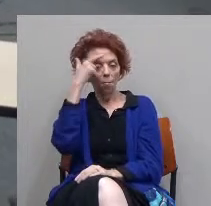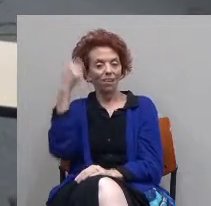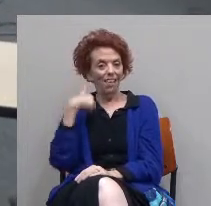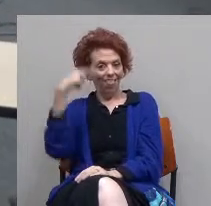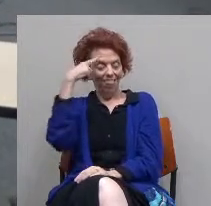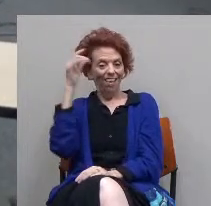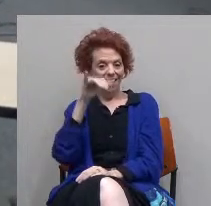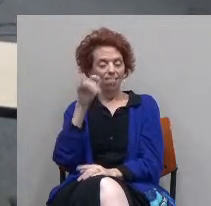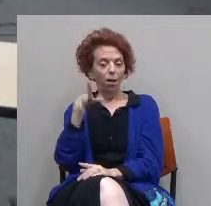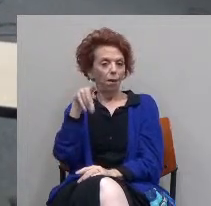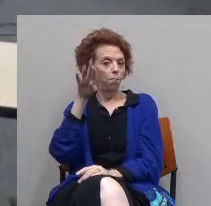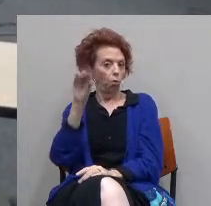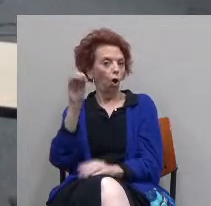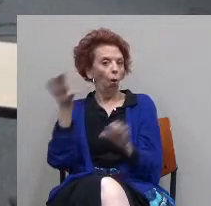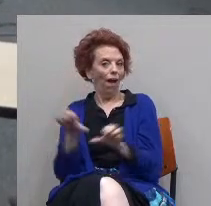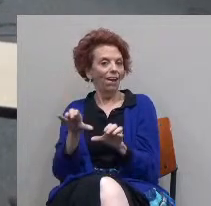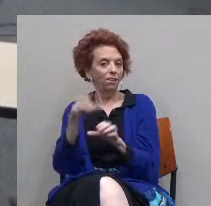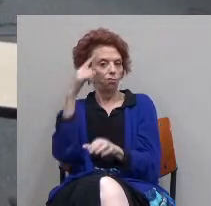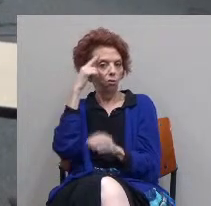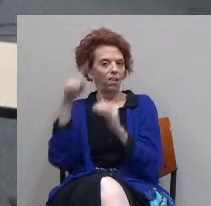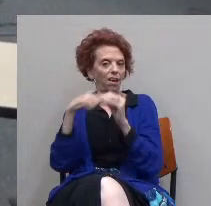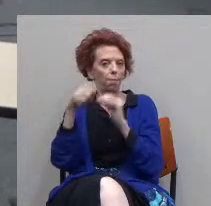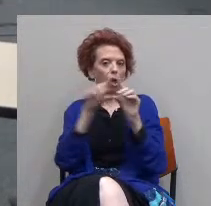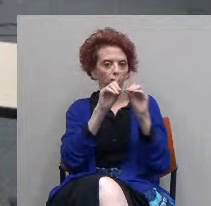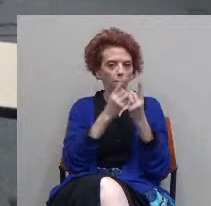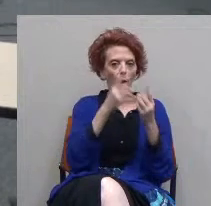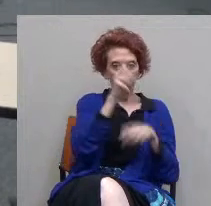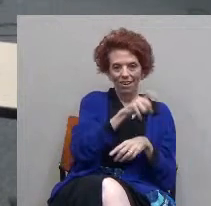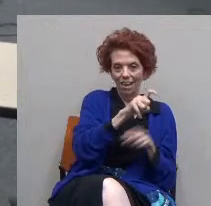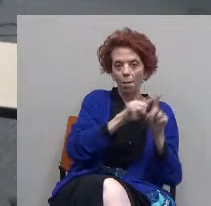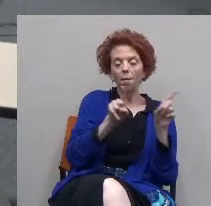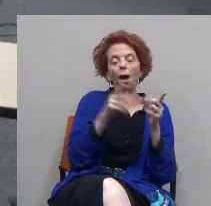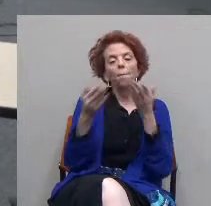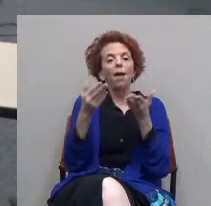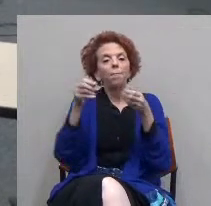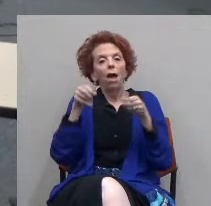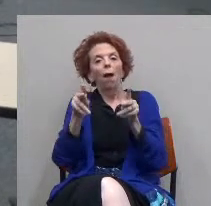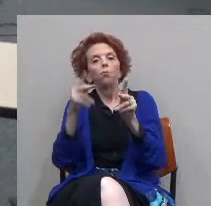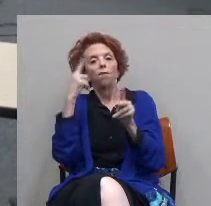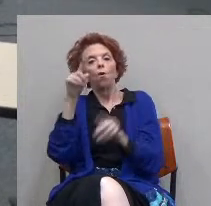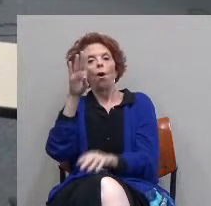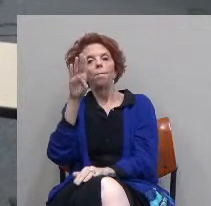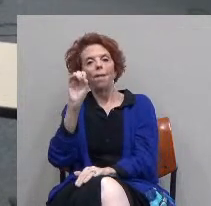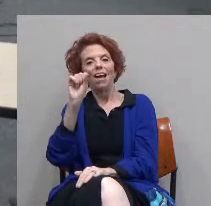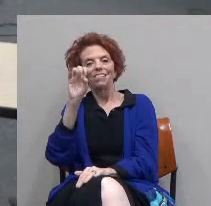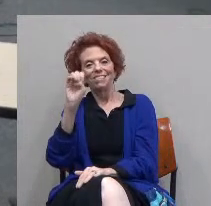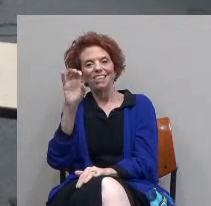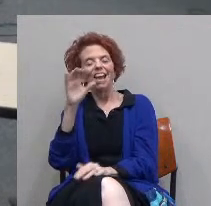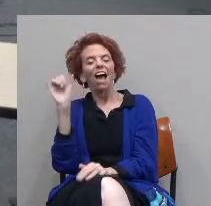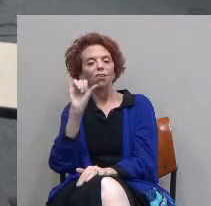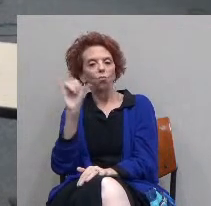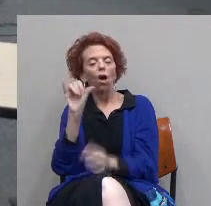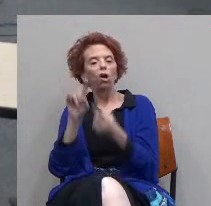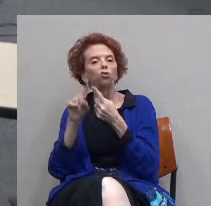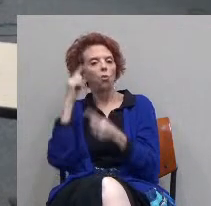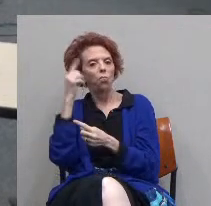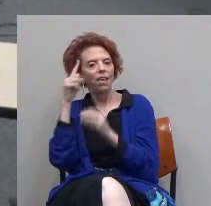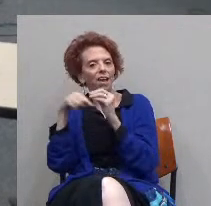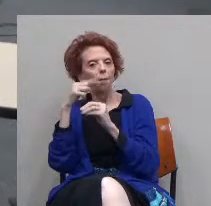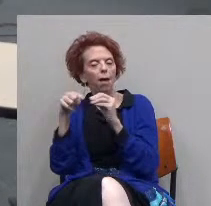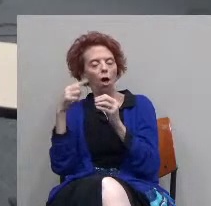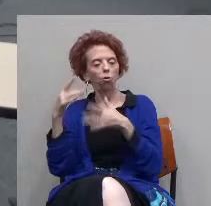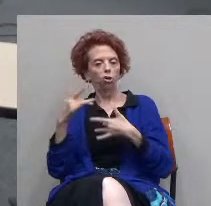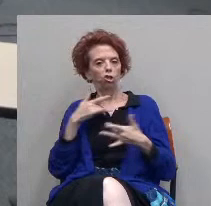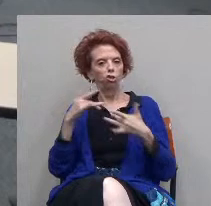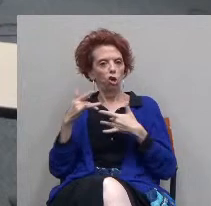it's great that they're being proactive in thinking about the department needs, but maybe there is an opportunity for BESE as well to think about the concerns that